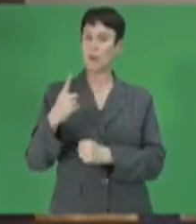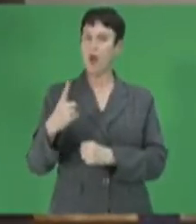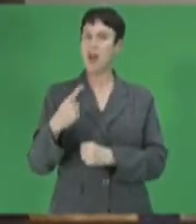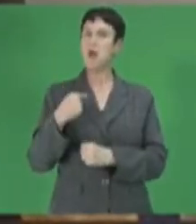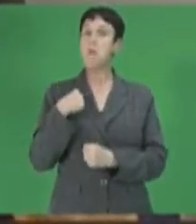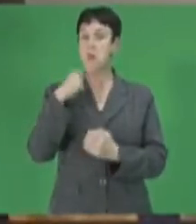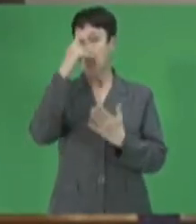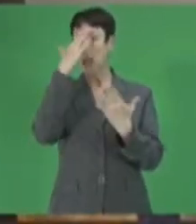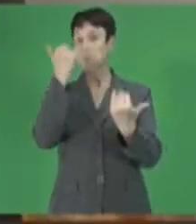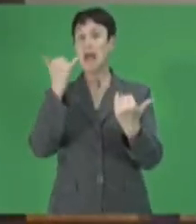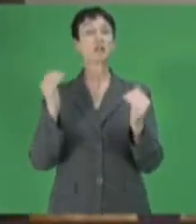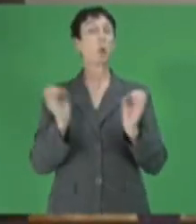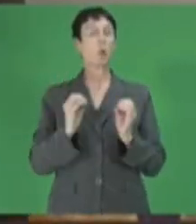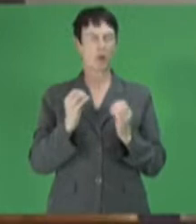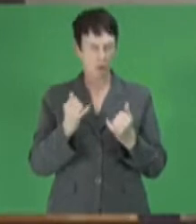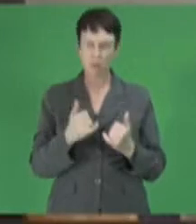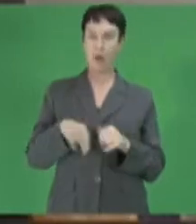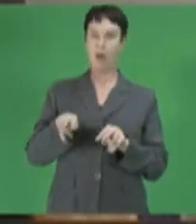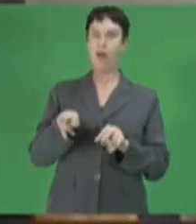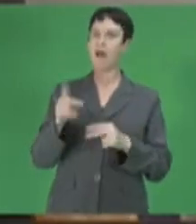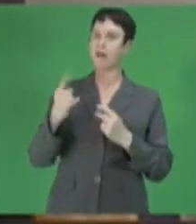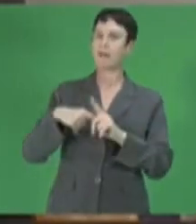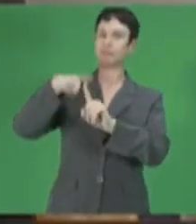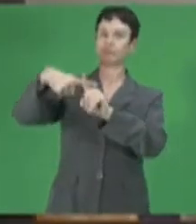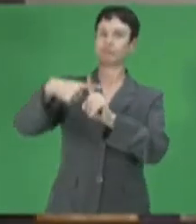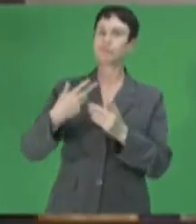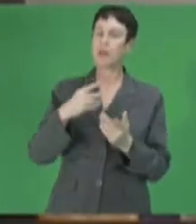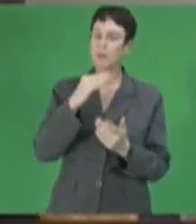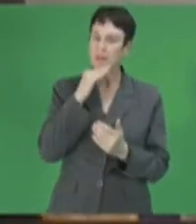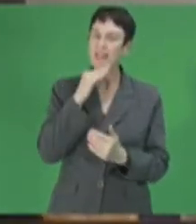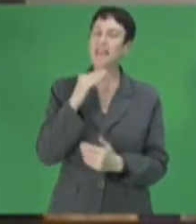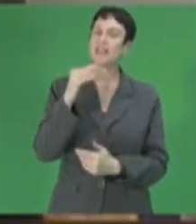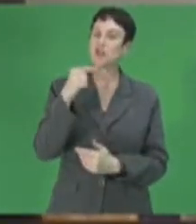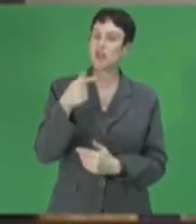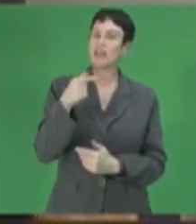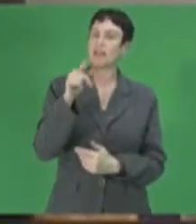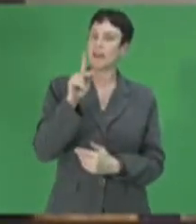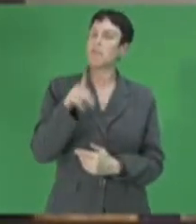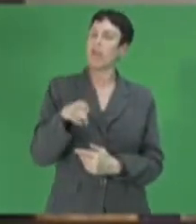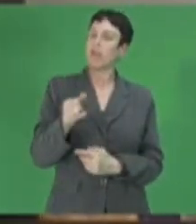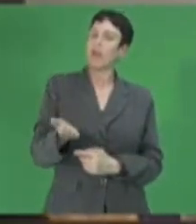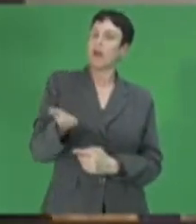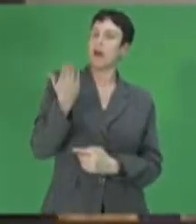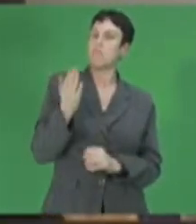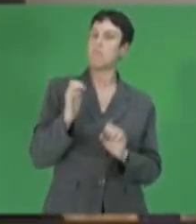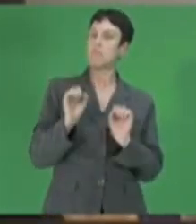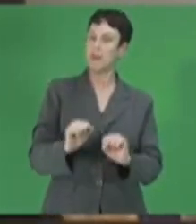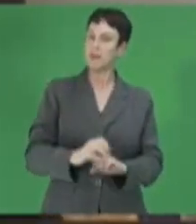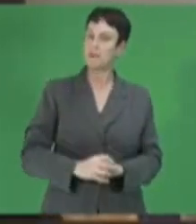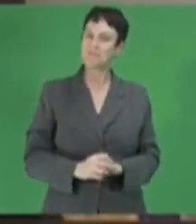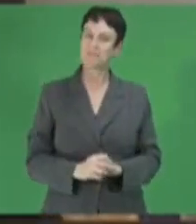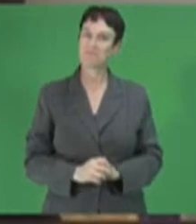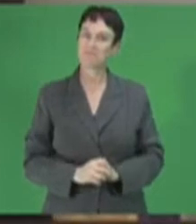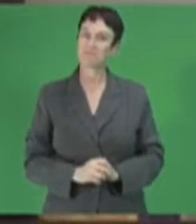have thought, and that contributed to an upward revision of GDP for 2021. Thank you.